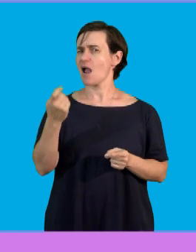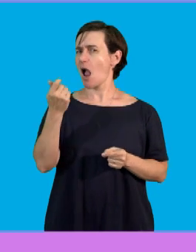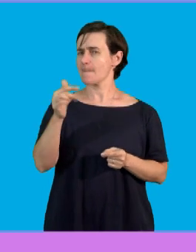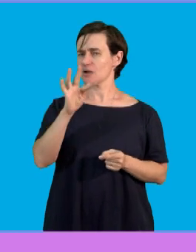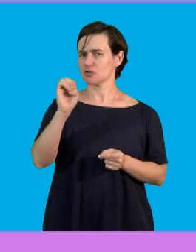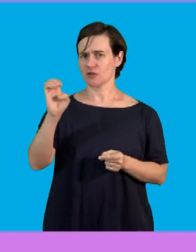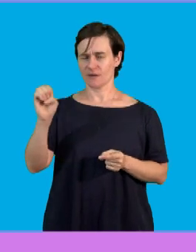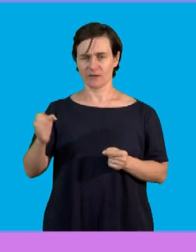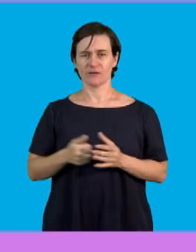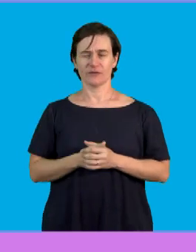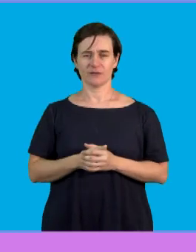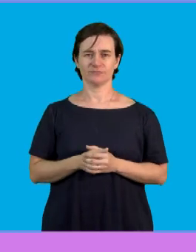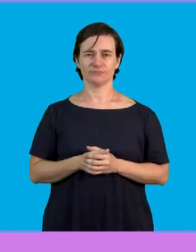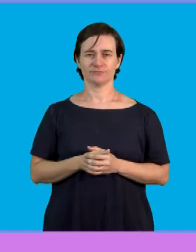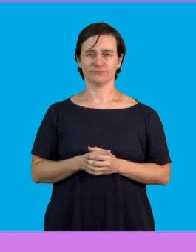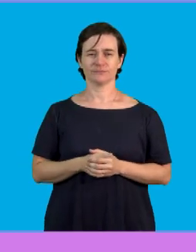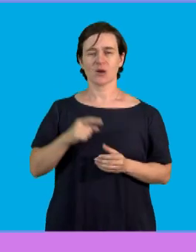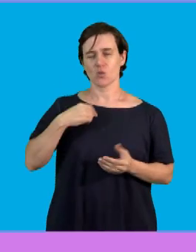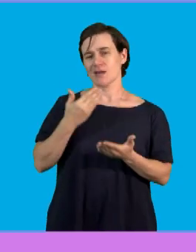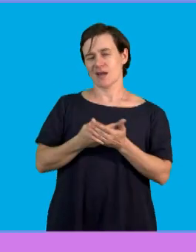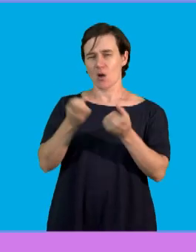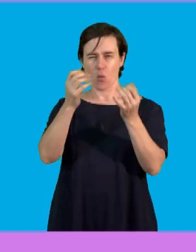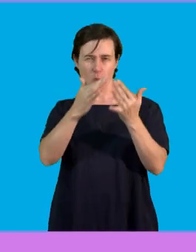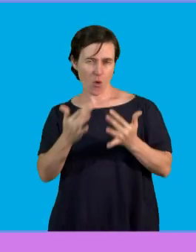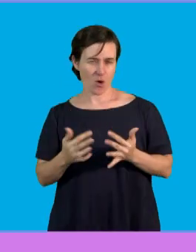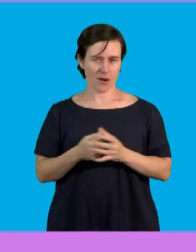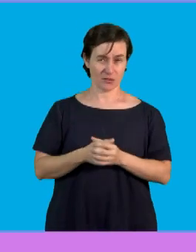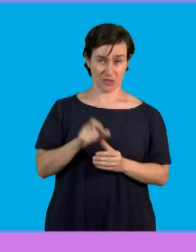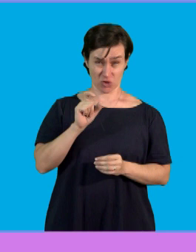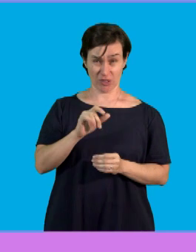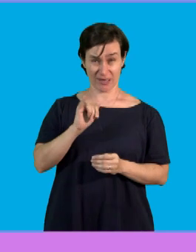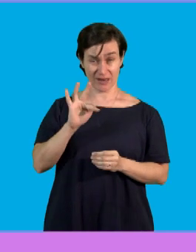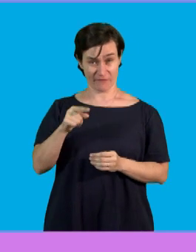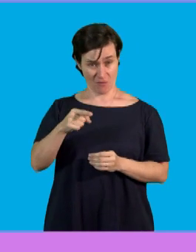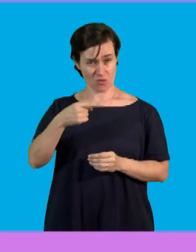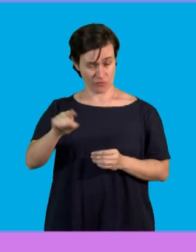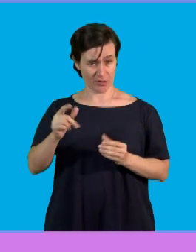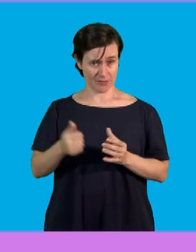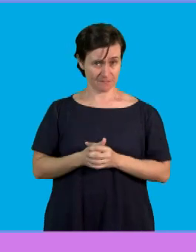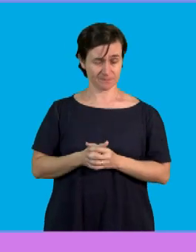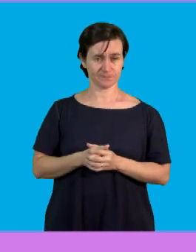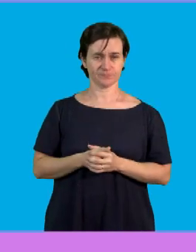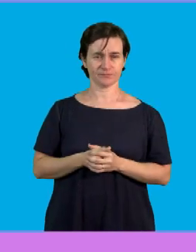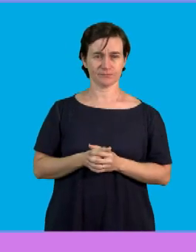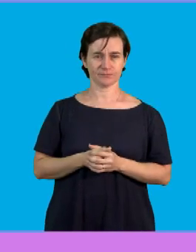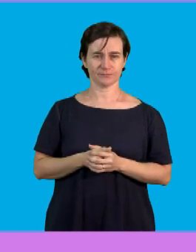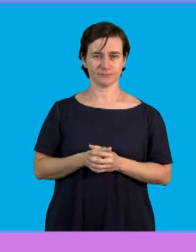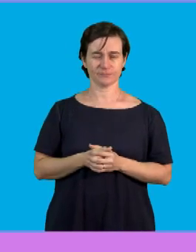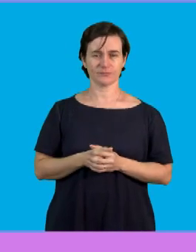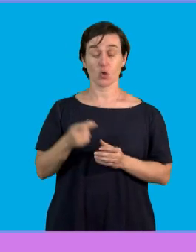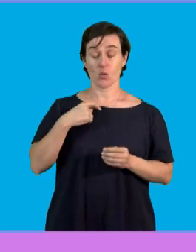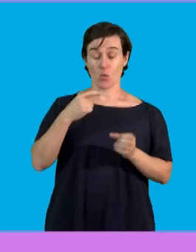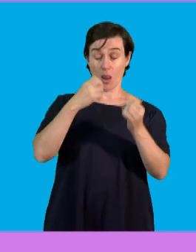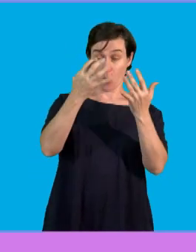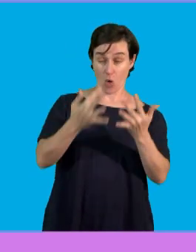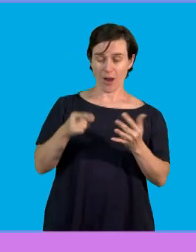was, so that we can also check if it is correct. We are going to work it up or work it back so